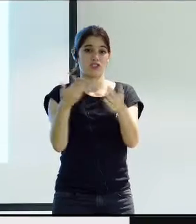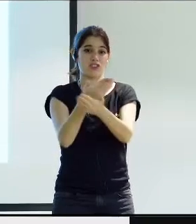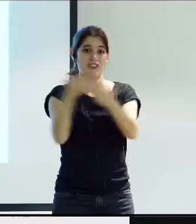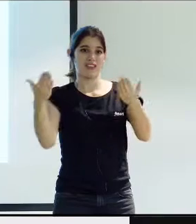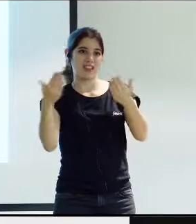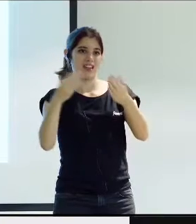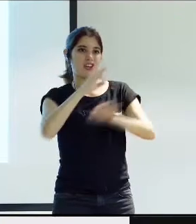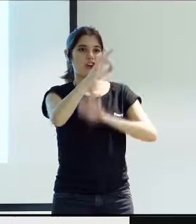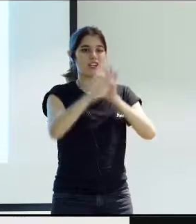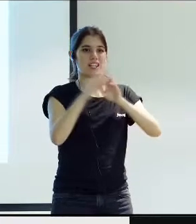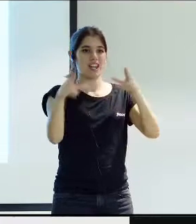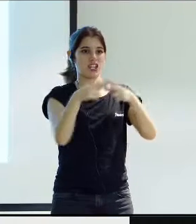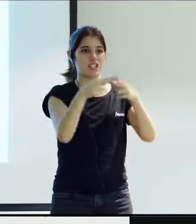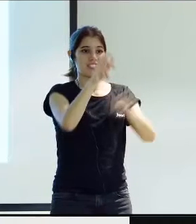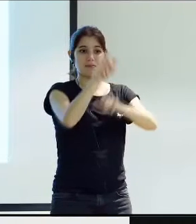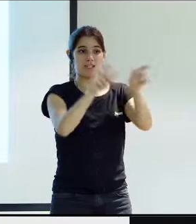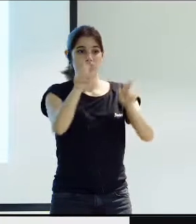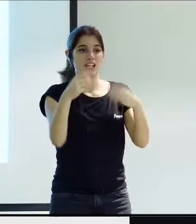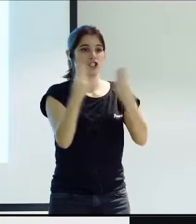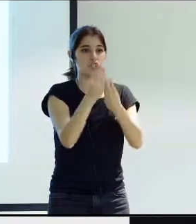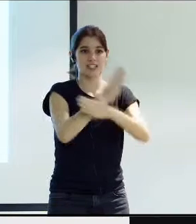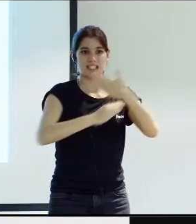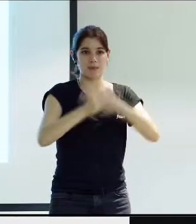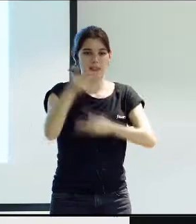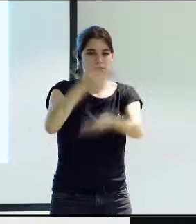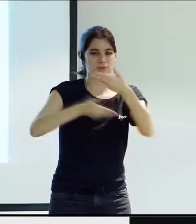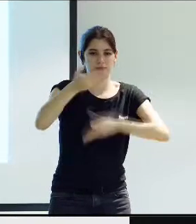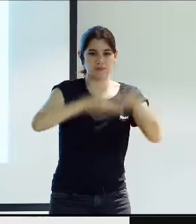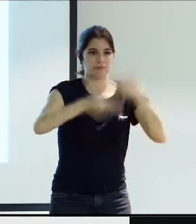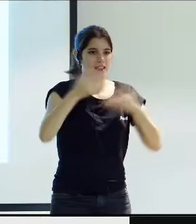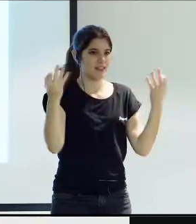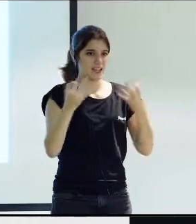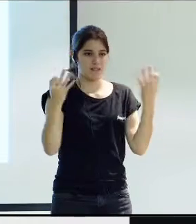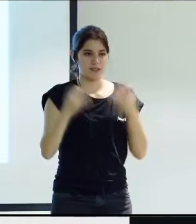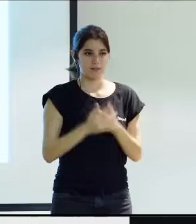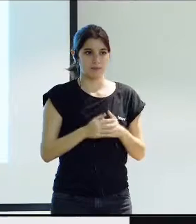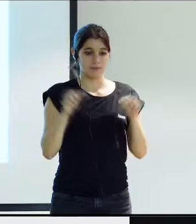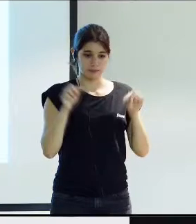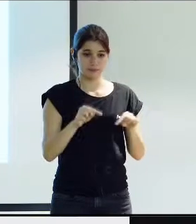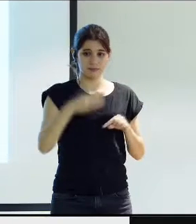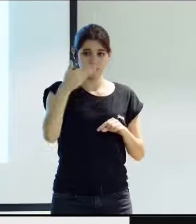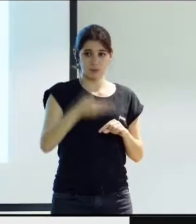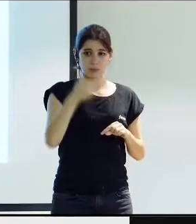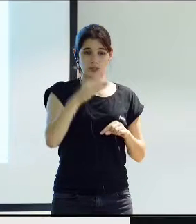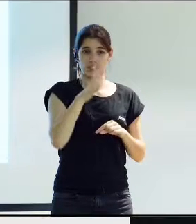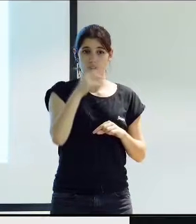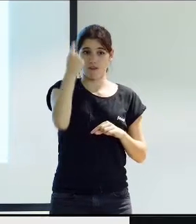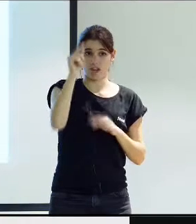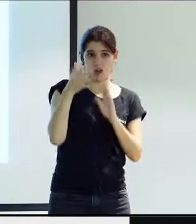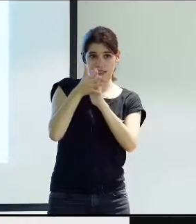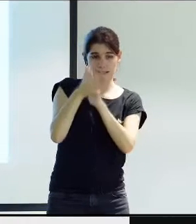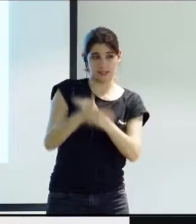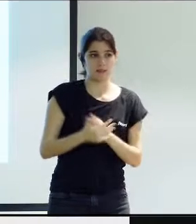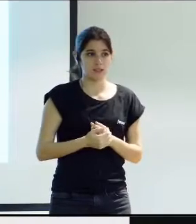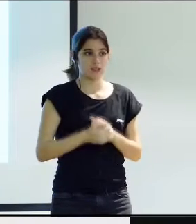disabilities. And that is what I will be focusing on today: the right to live independently and